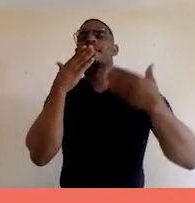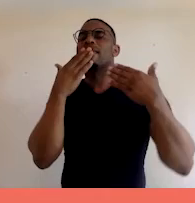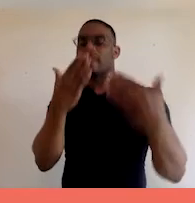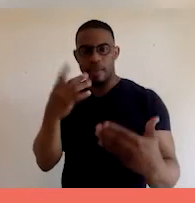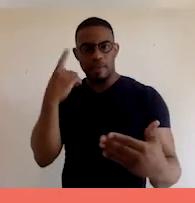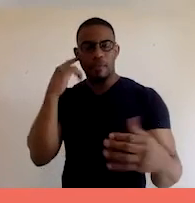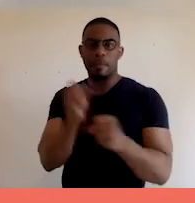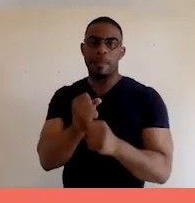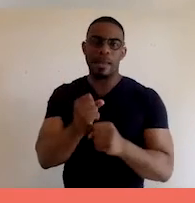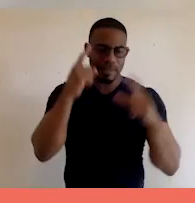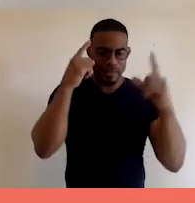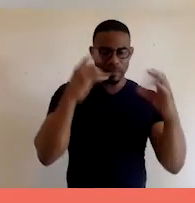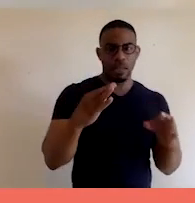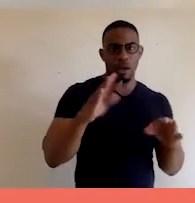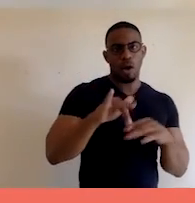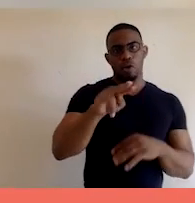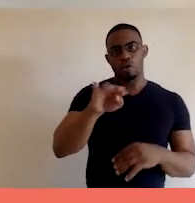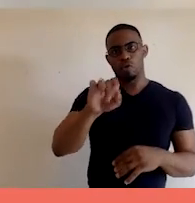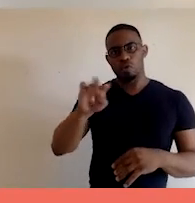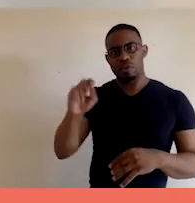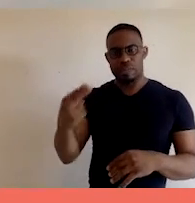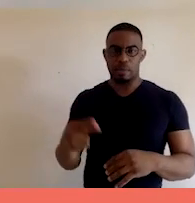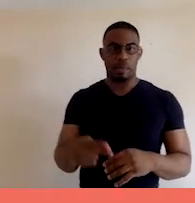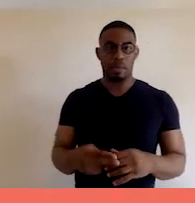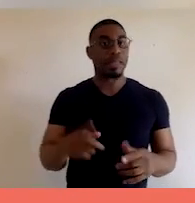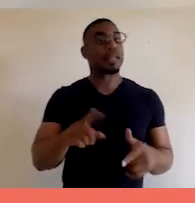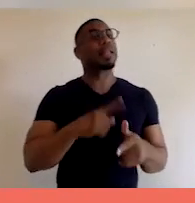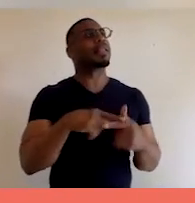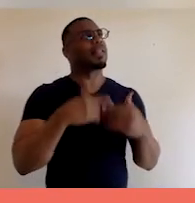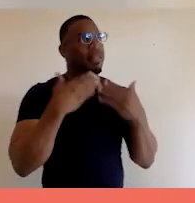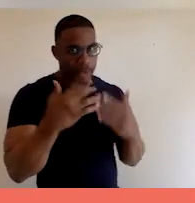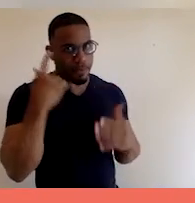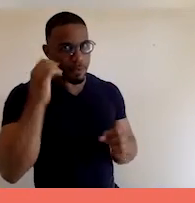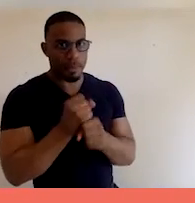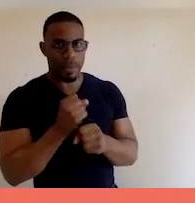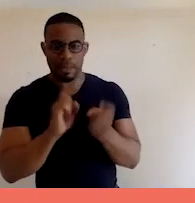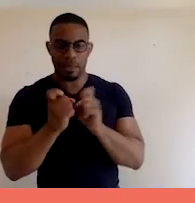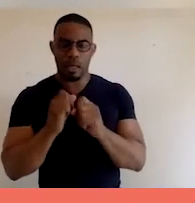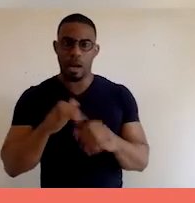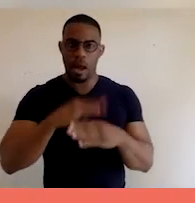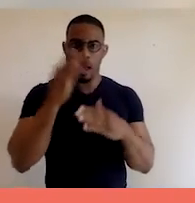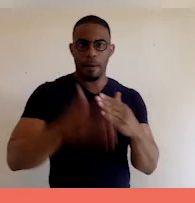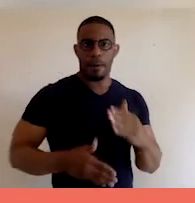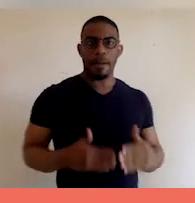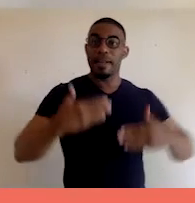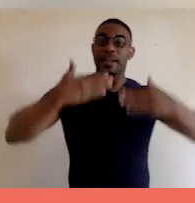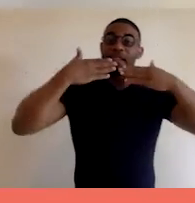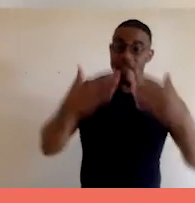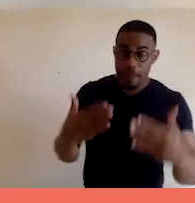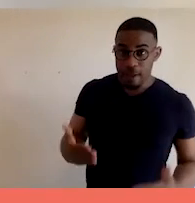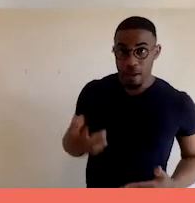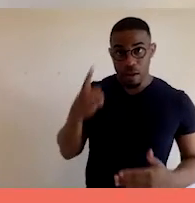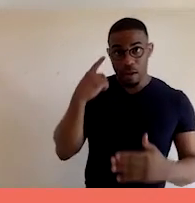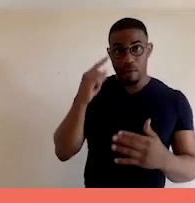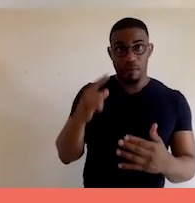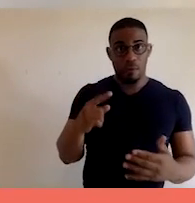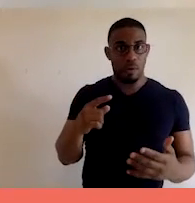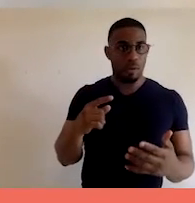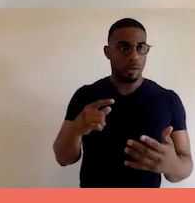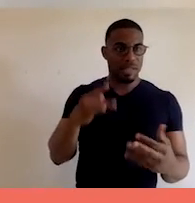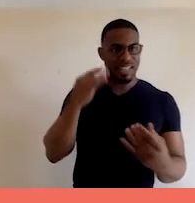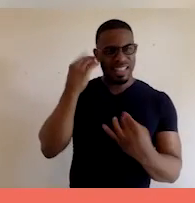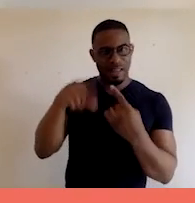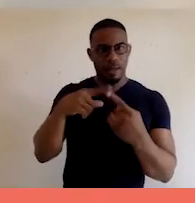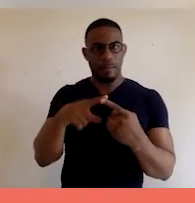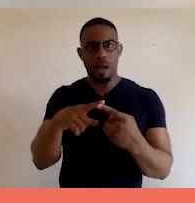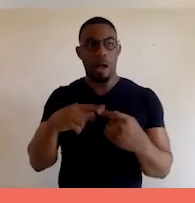for making these decisions on Juneteenth. Thank you for changing our outcome. Thank you for, you know,